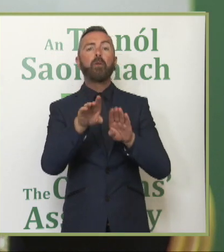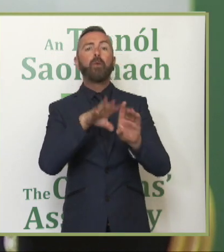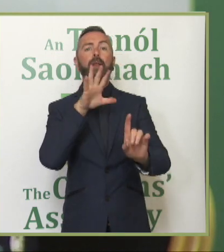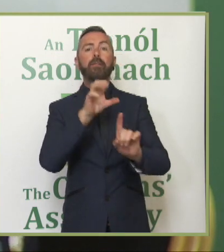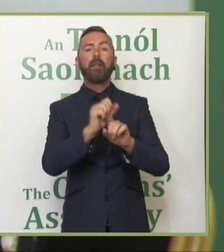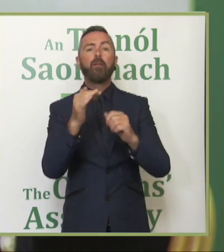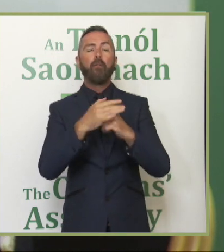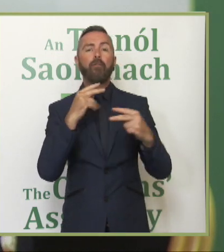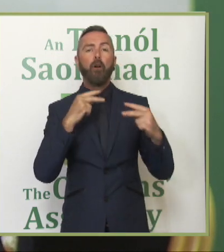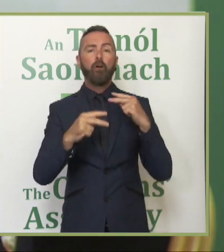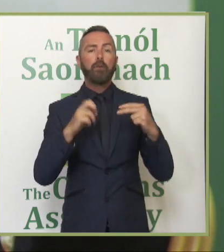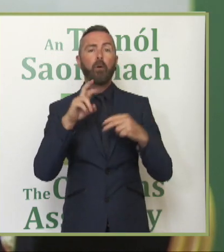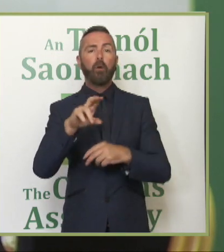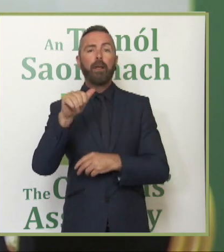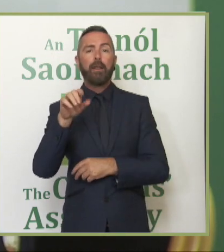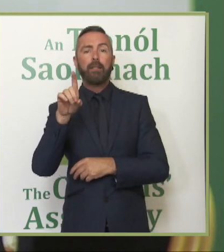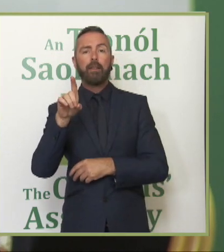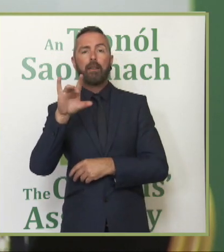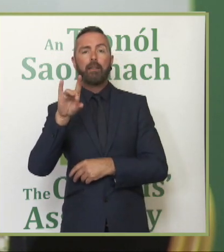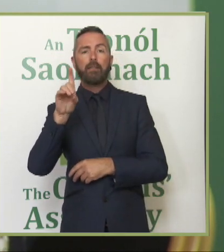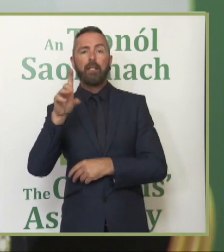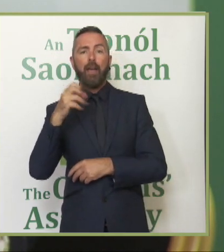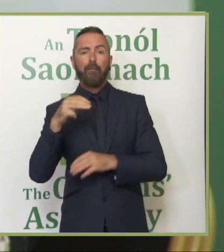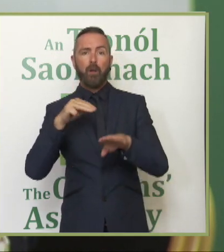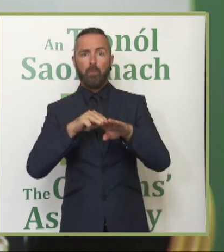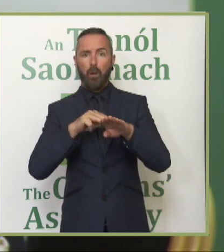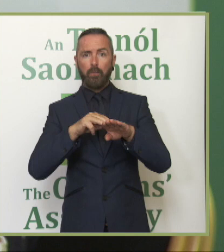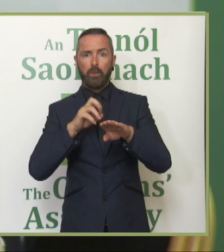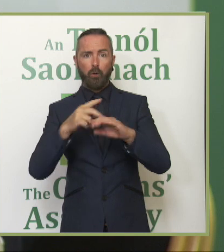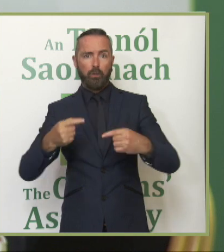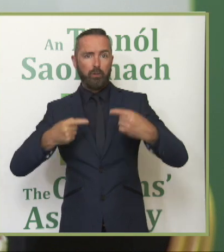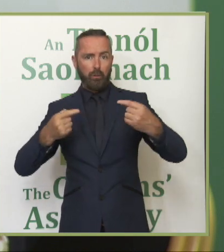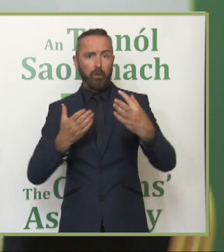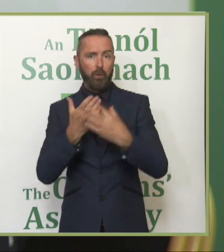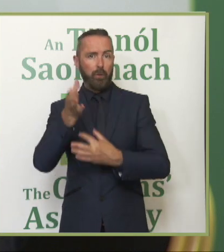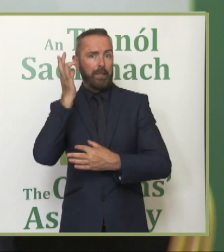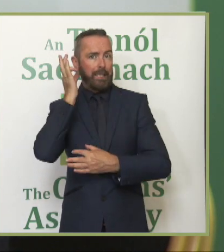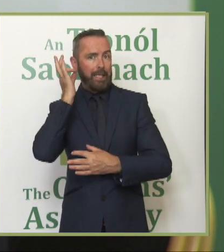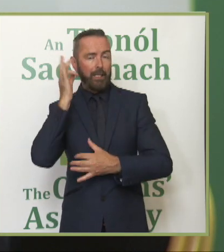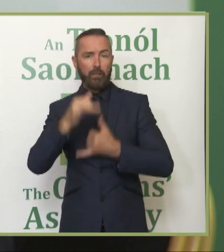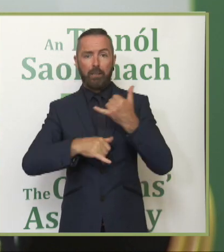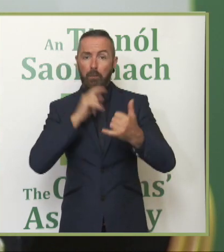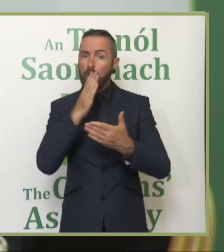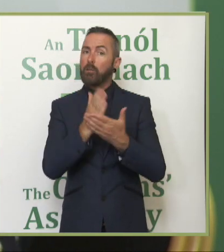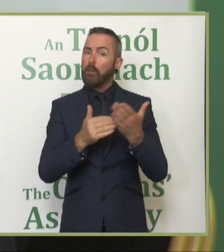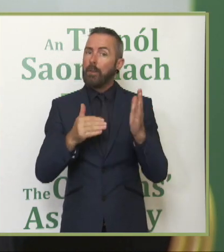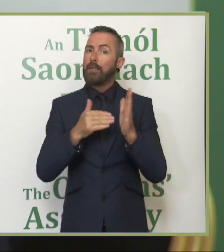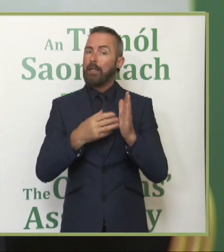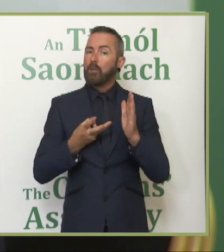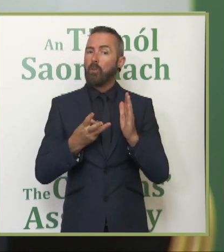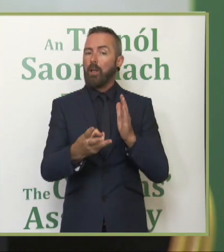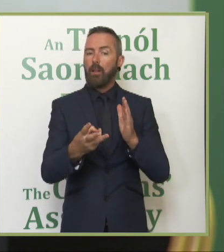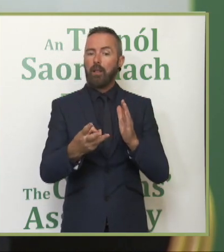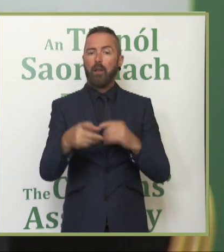diagnosis of autism or ADHD is going to have struggles through their teenage years and early adulthood, but some do, and we're really focused